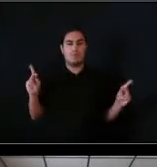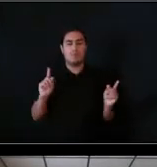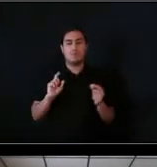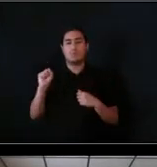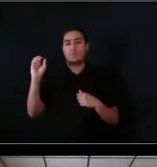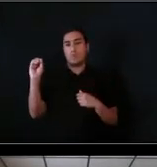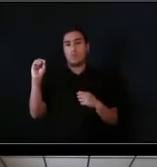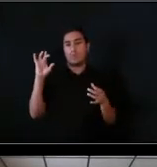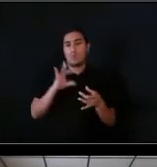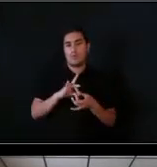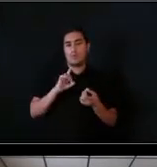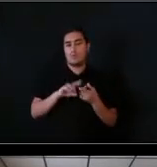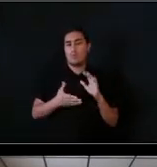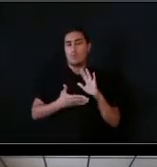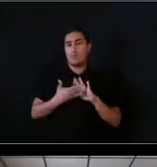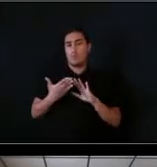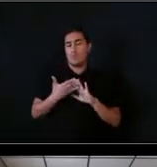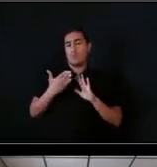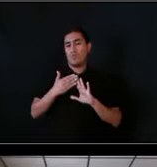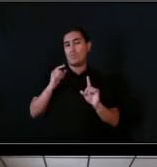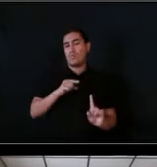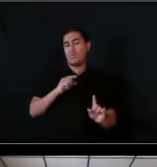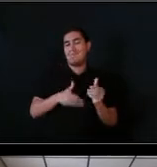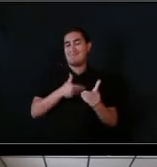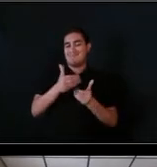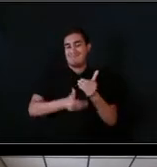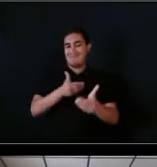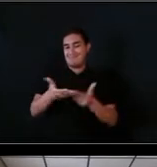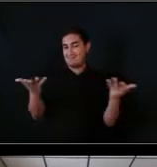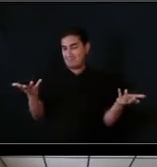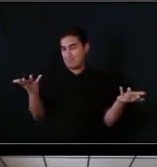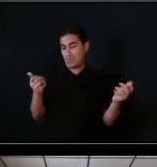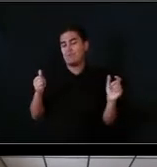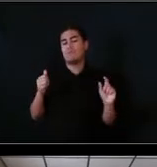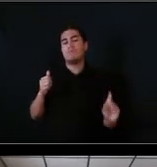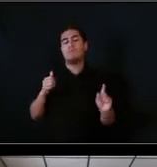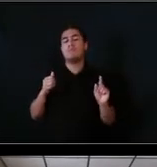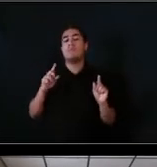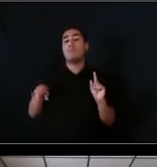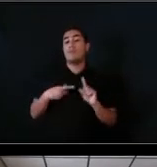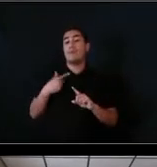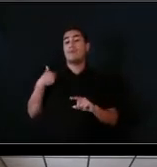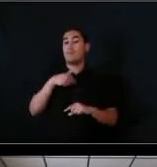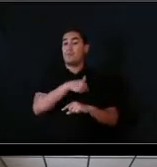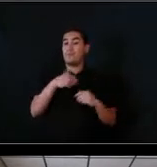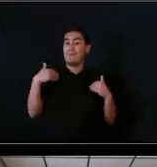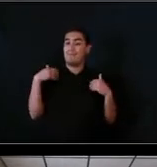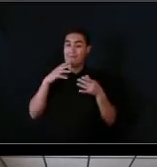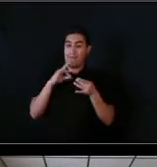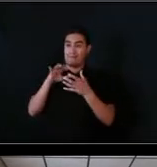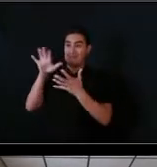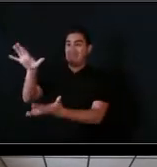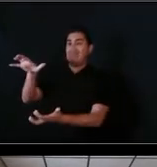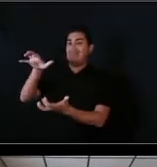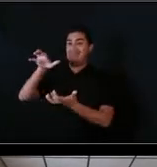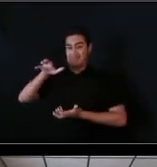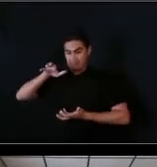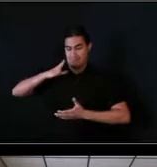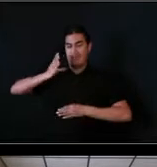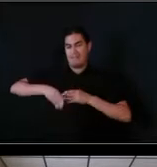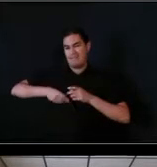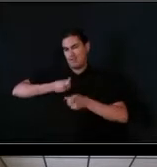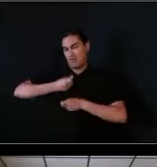so in terms of operationalizing as far as next steps go um once we get the comments back um you know by the end